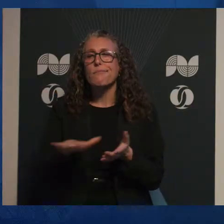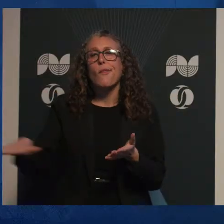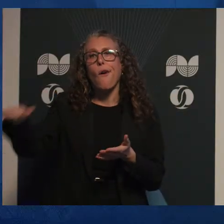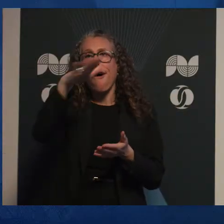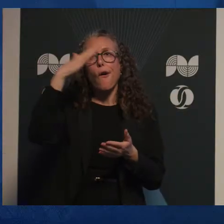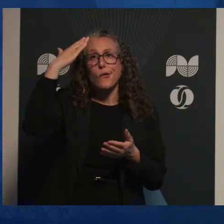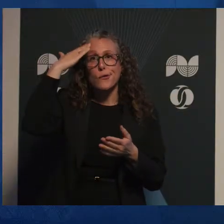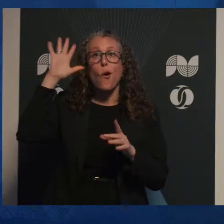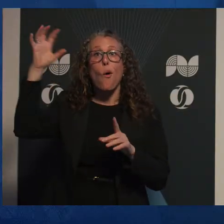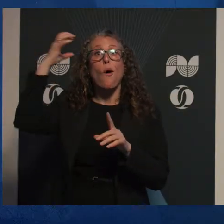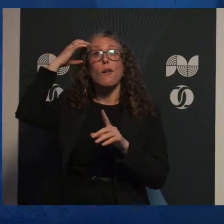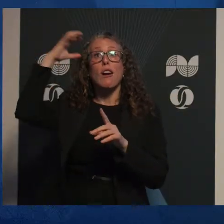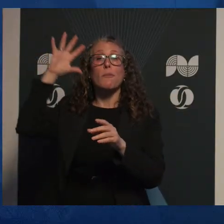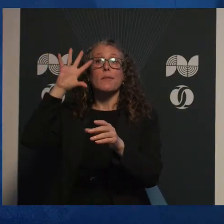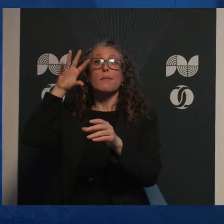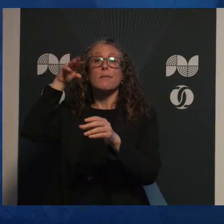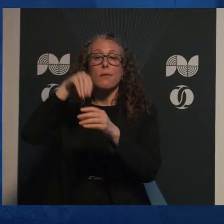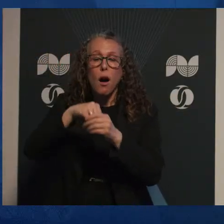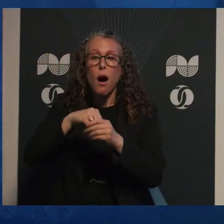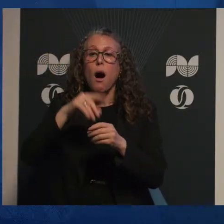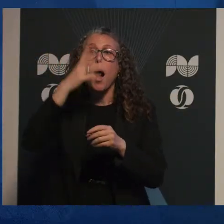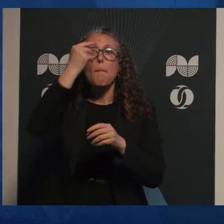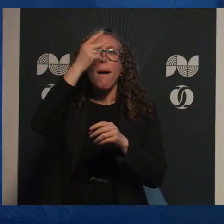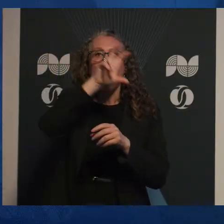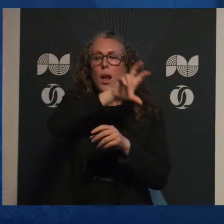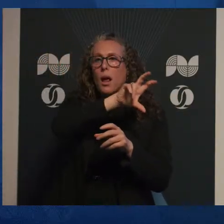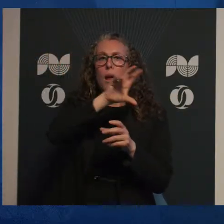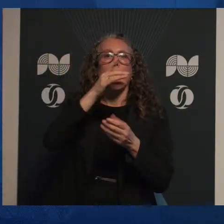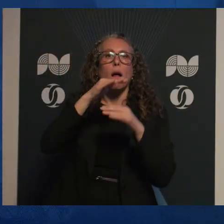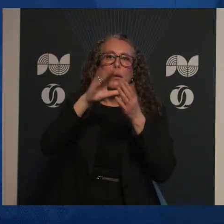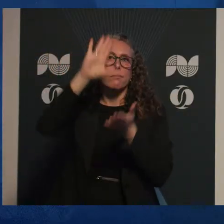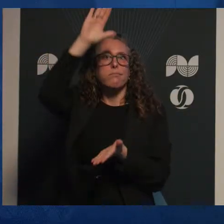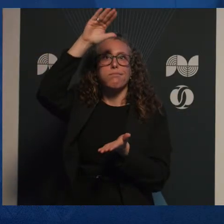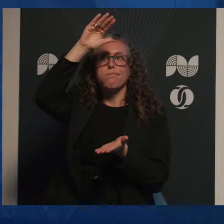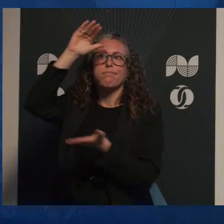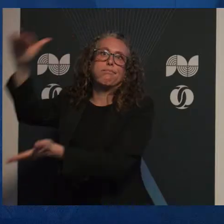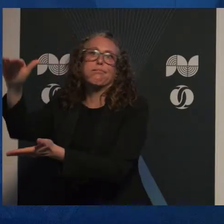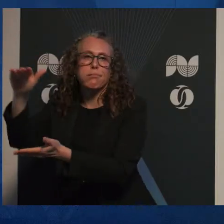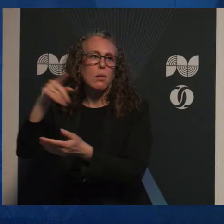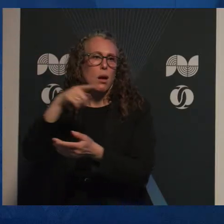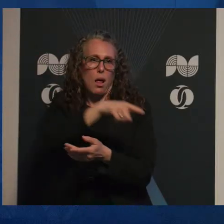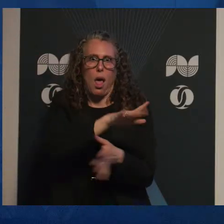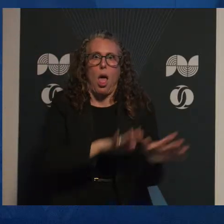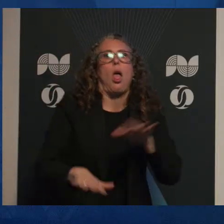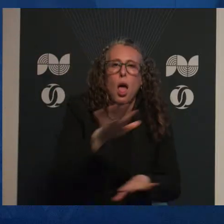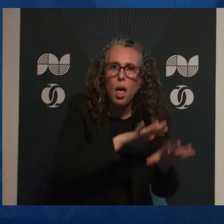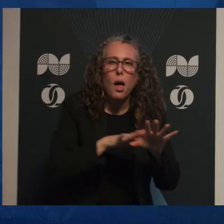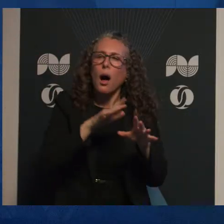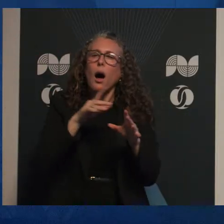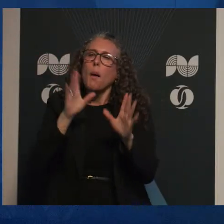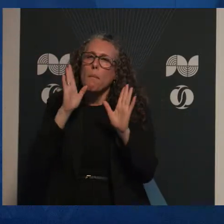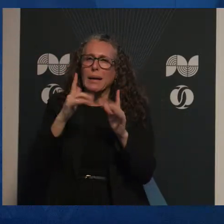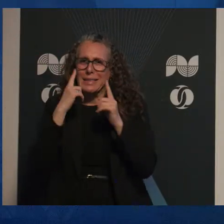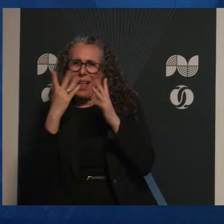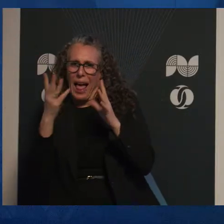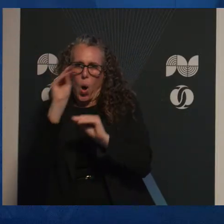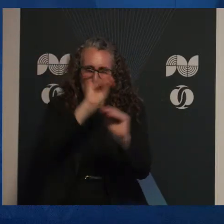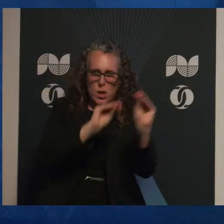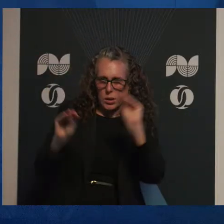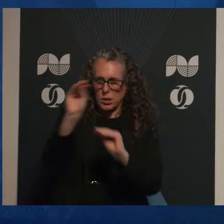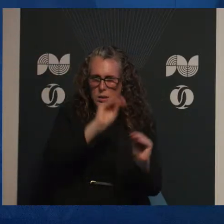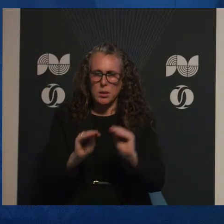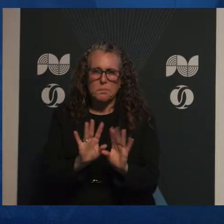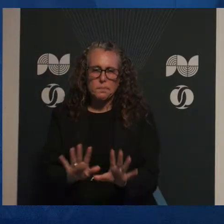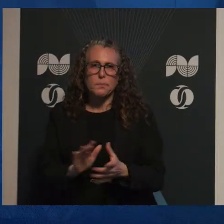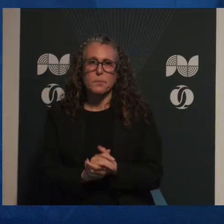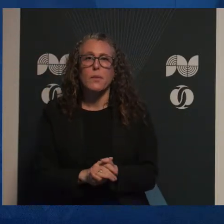regulatory capture or misallocation of resources. In terms of the role of